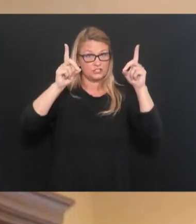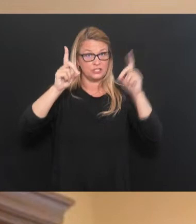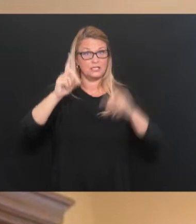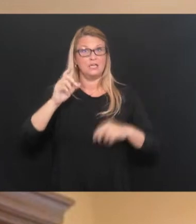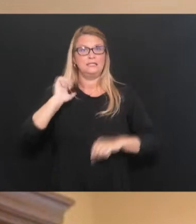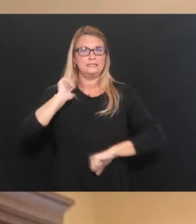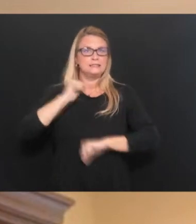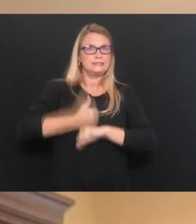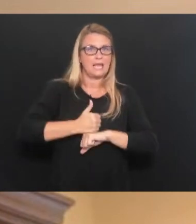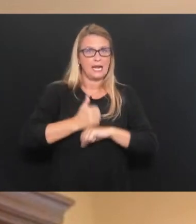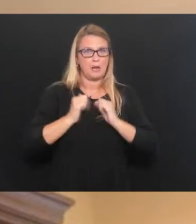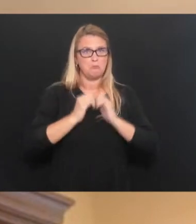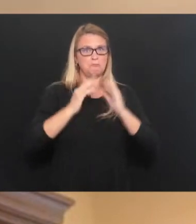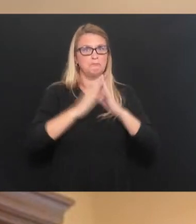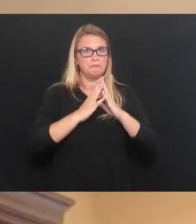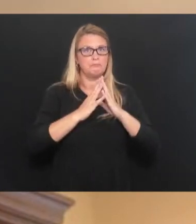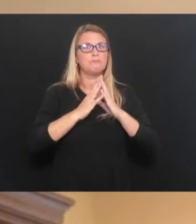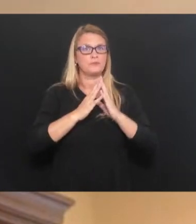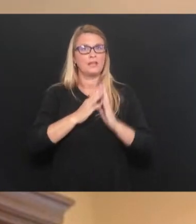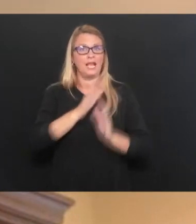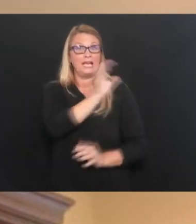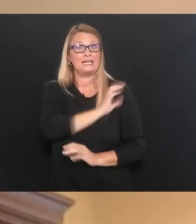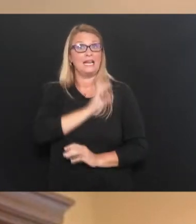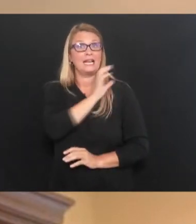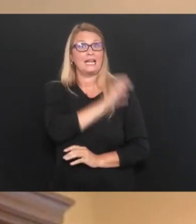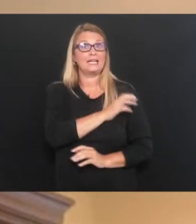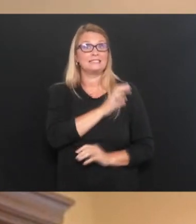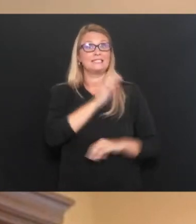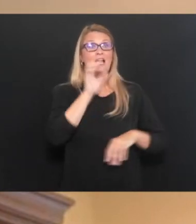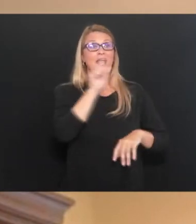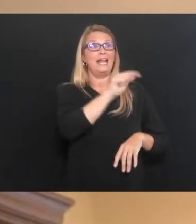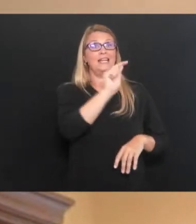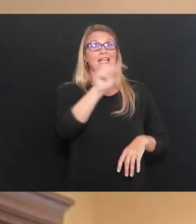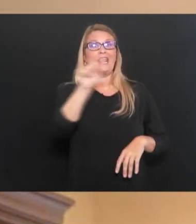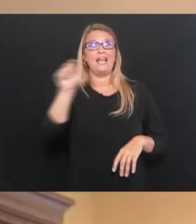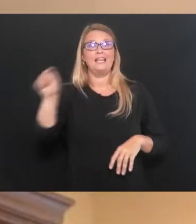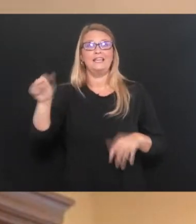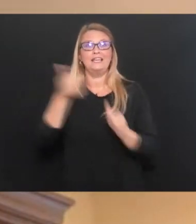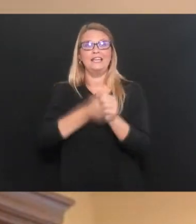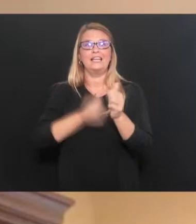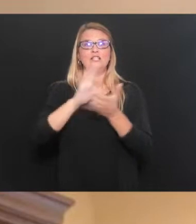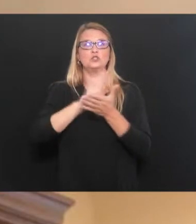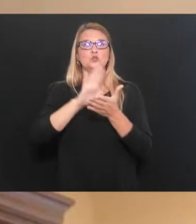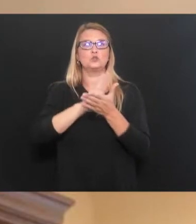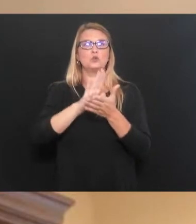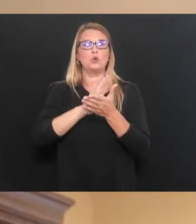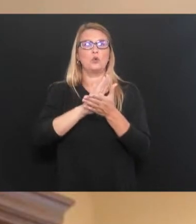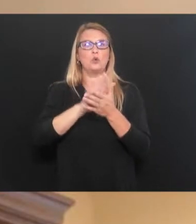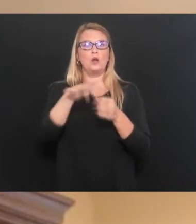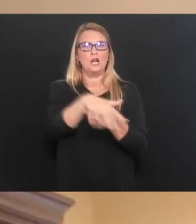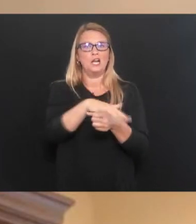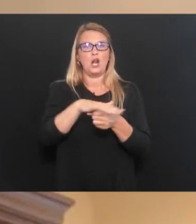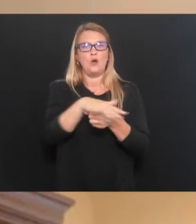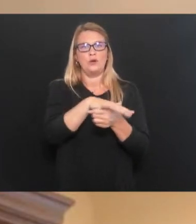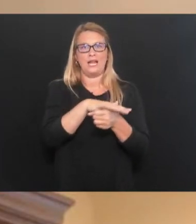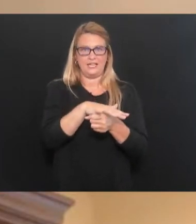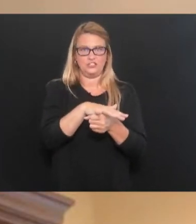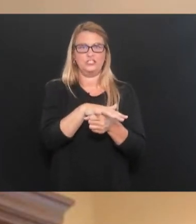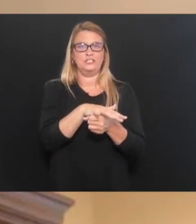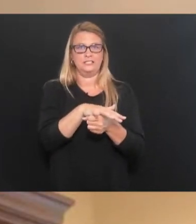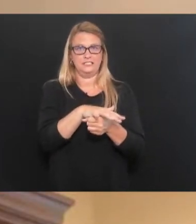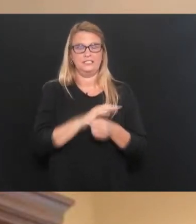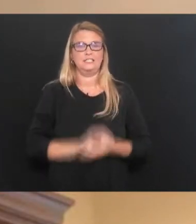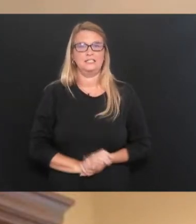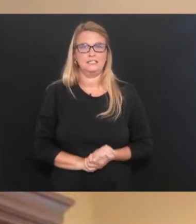clinics available at all of our school locations that they deem the best places to do